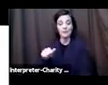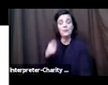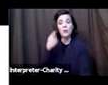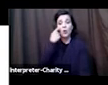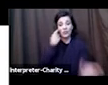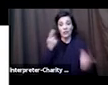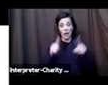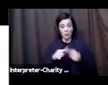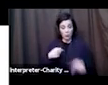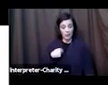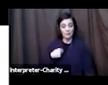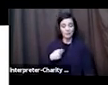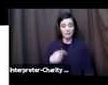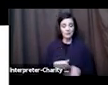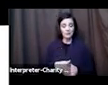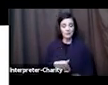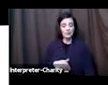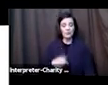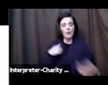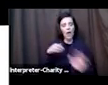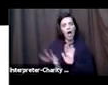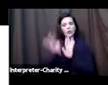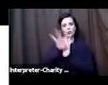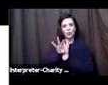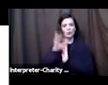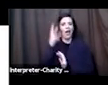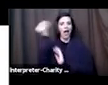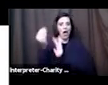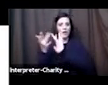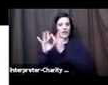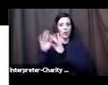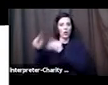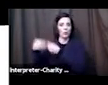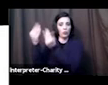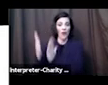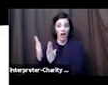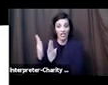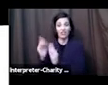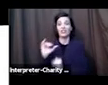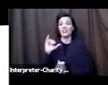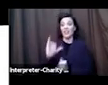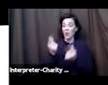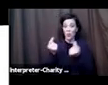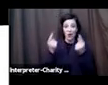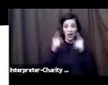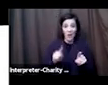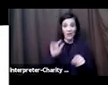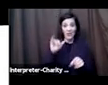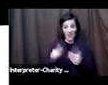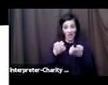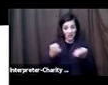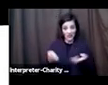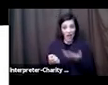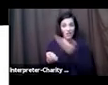mine, I chose an out-of-network provider. The fun part was the device that I had recommended for kiddo